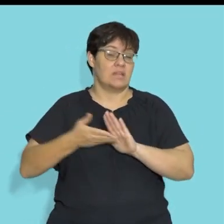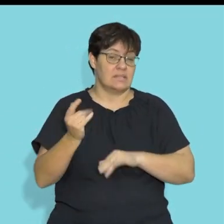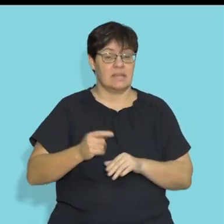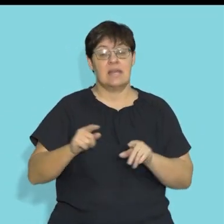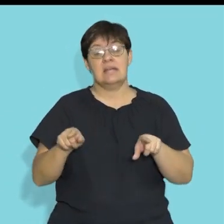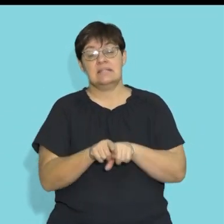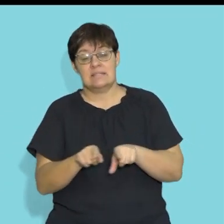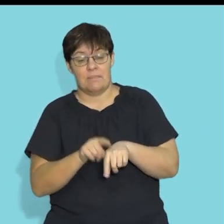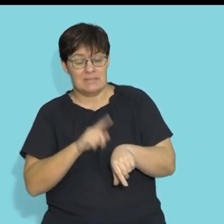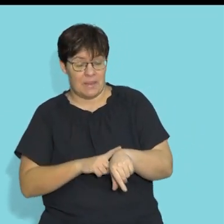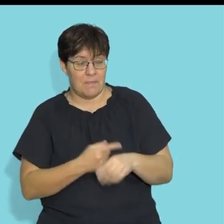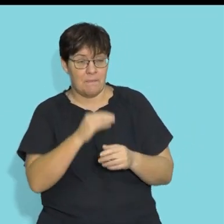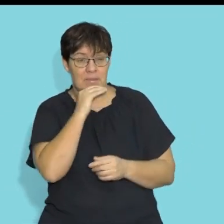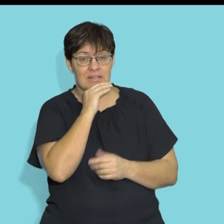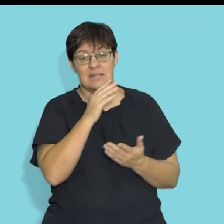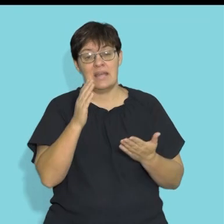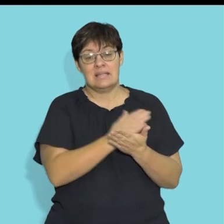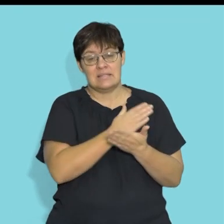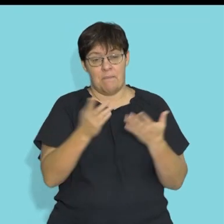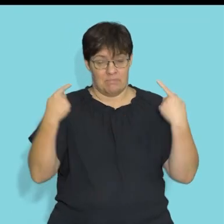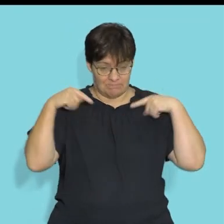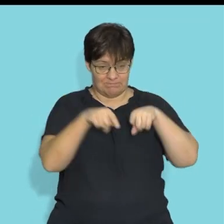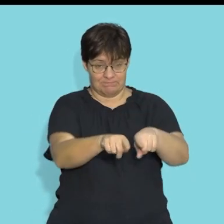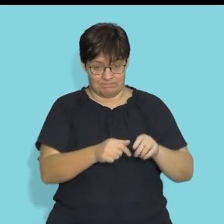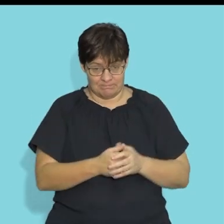Same time means simultaneously.